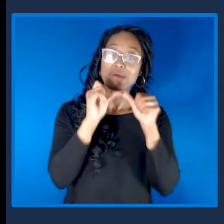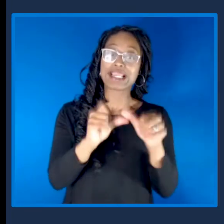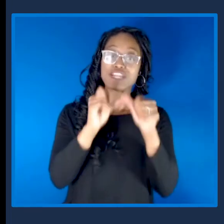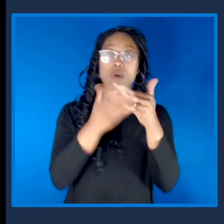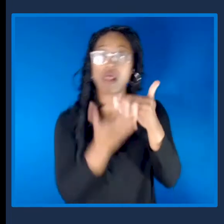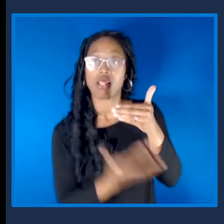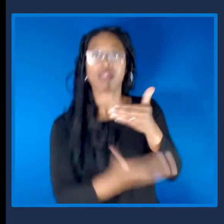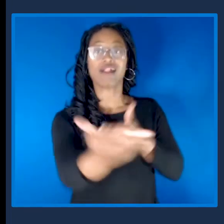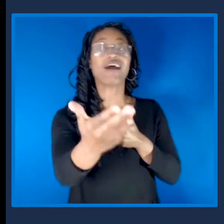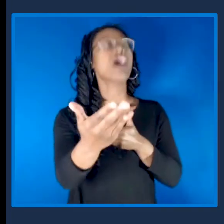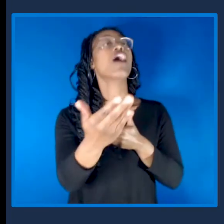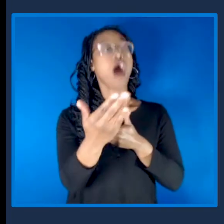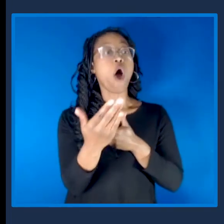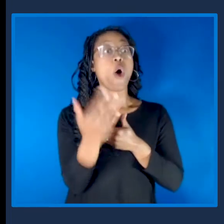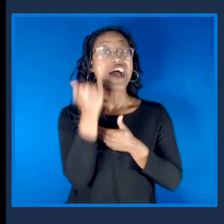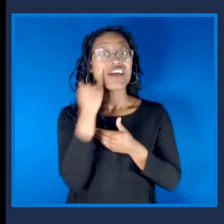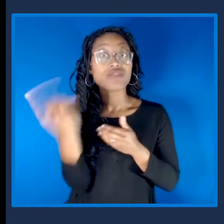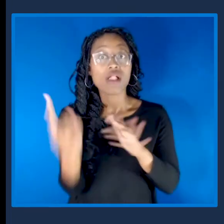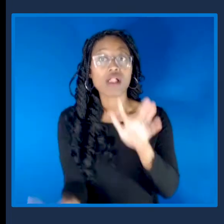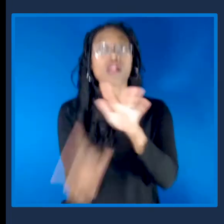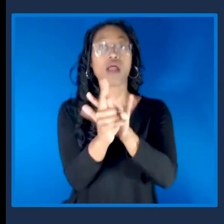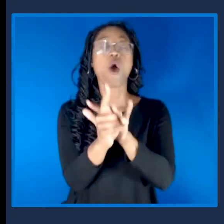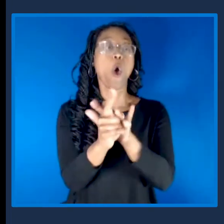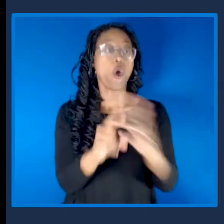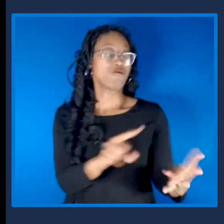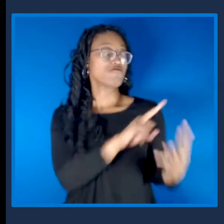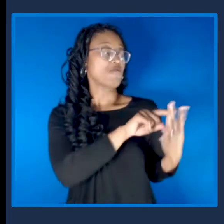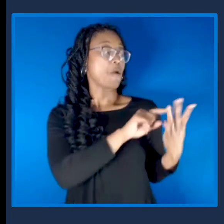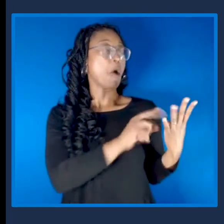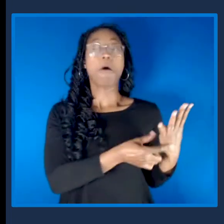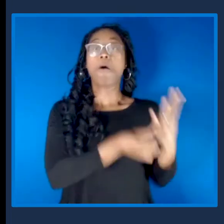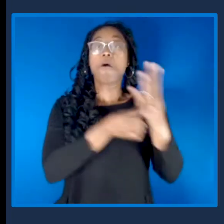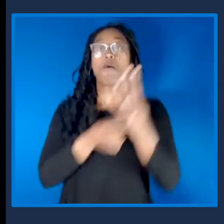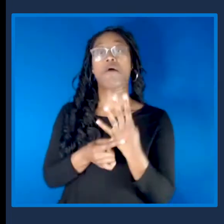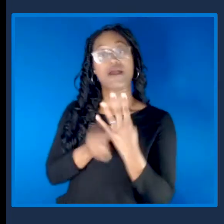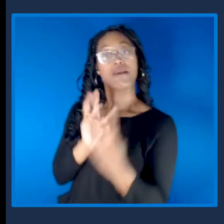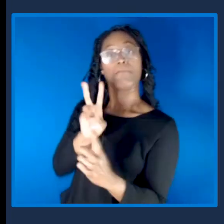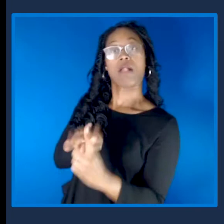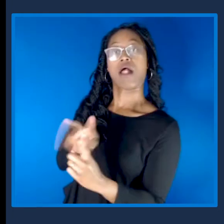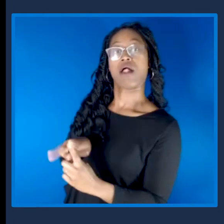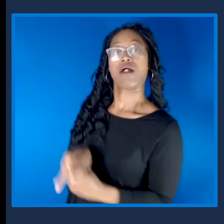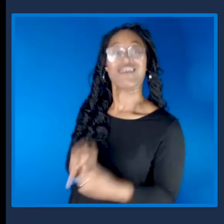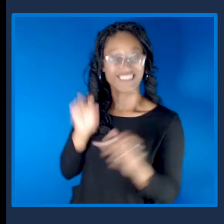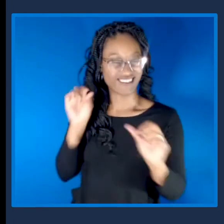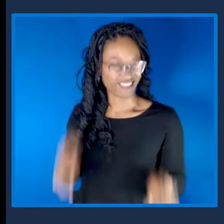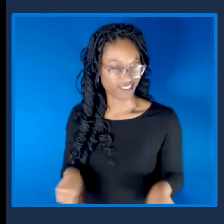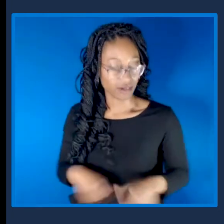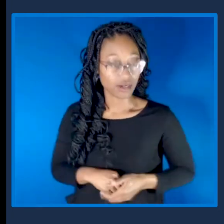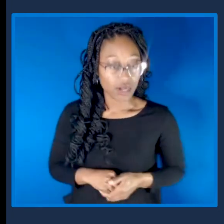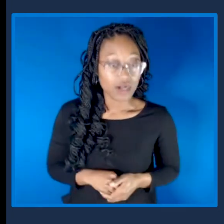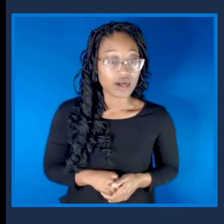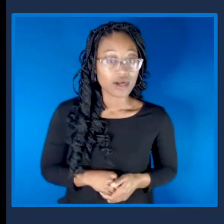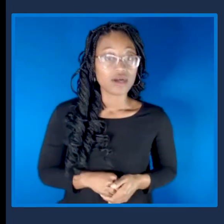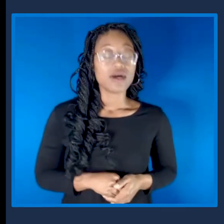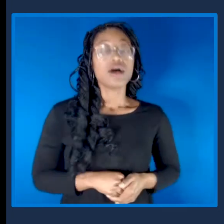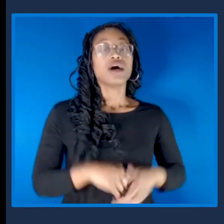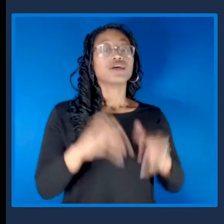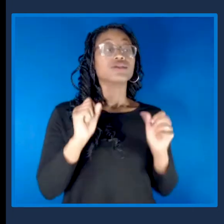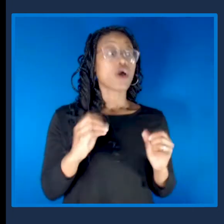actually serve you as you expand your testing program. So we're going to be looking